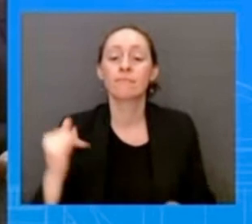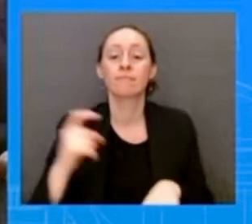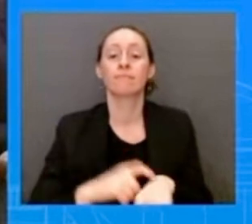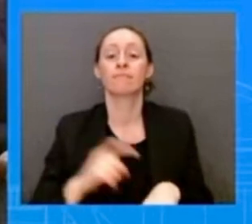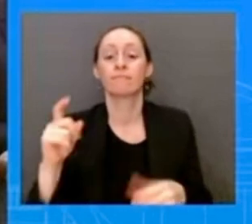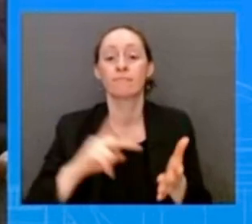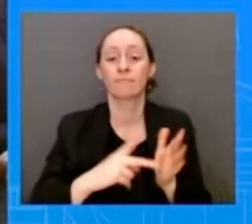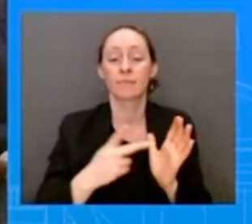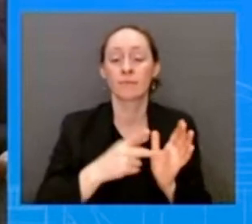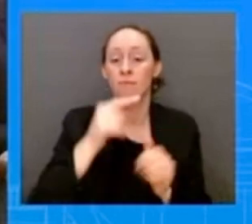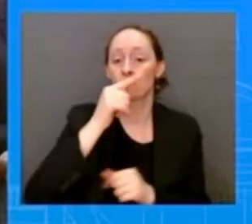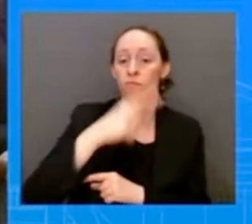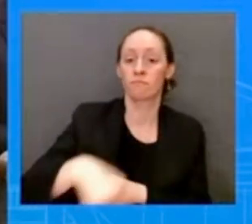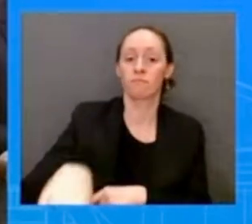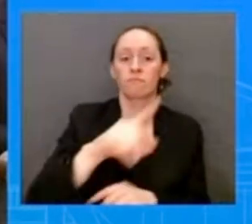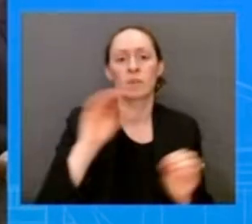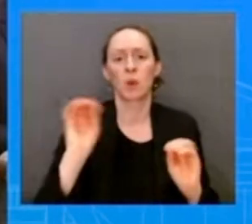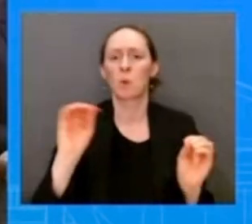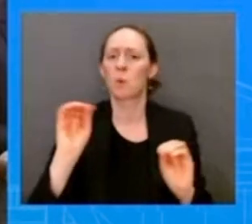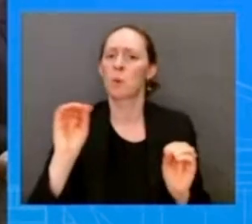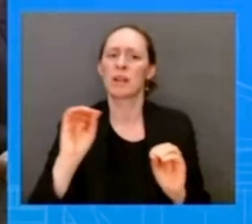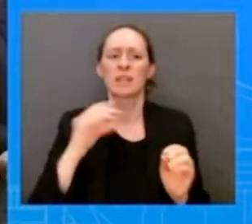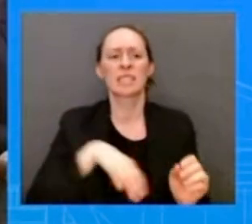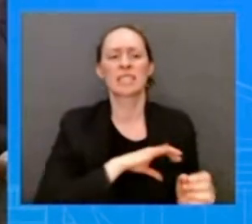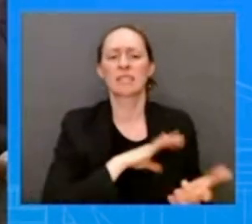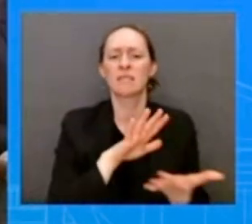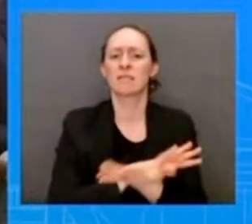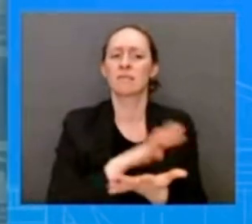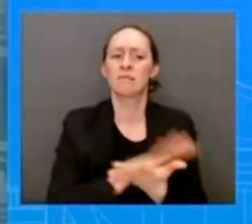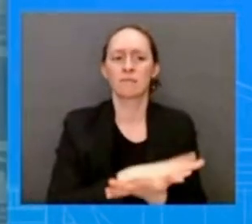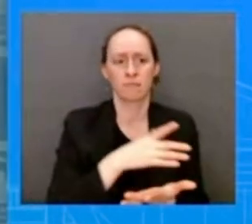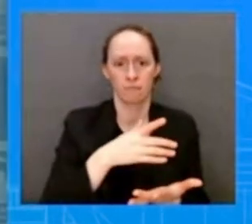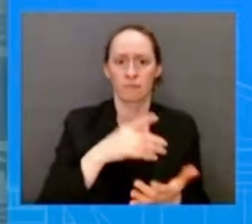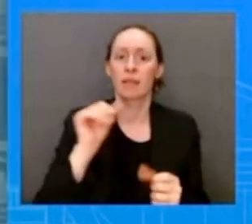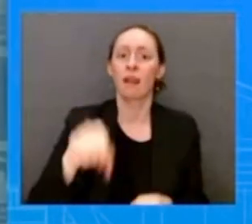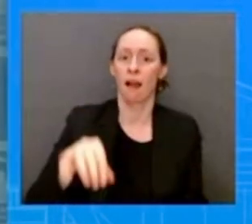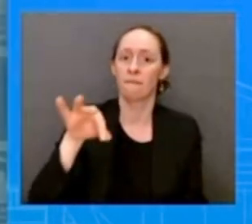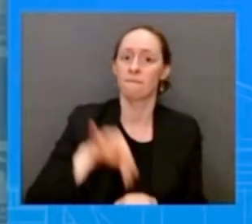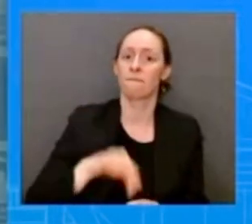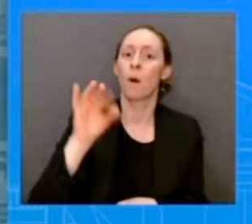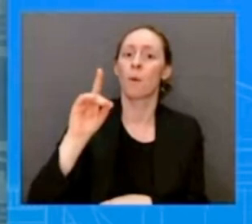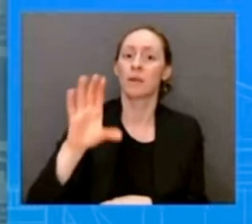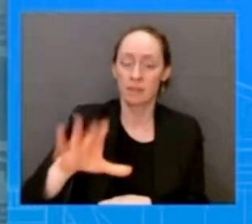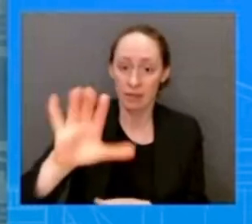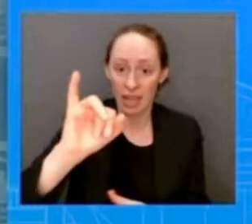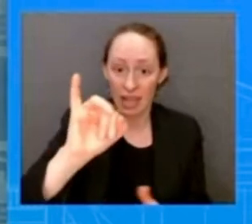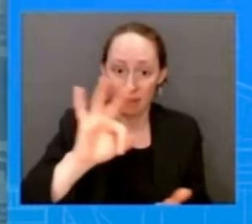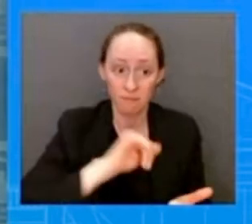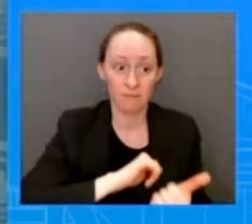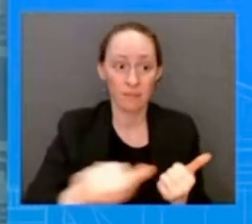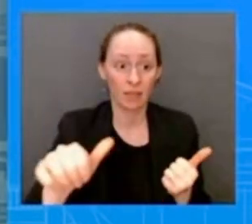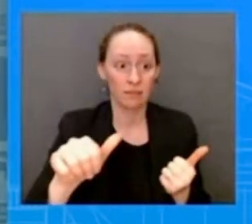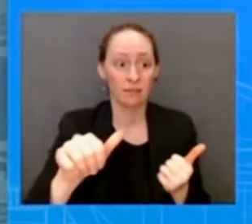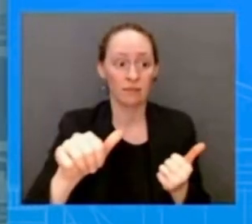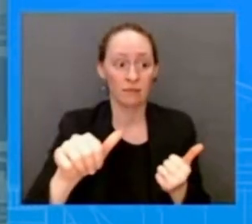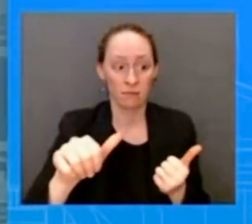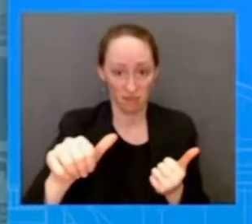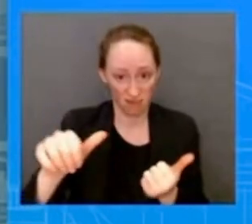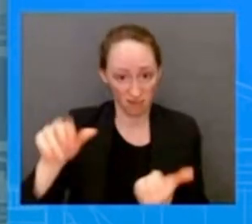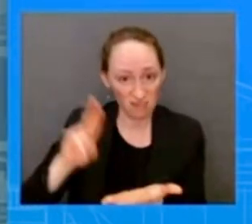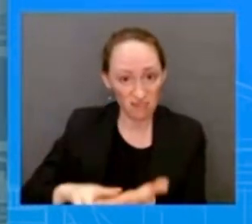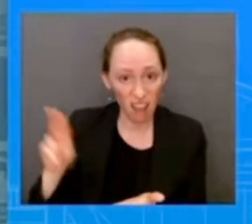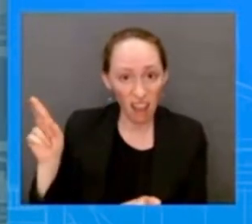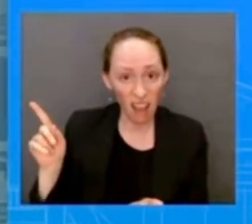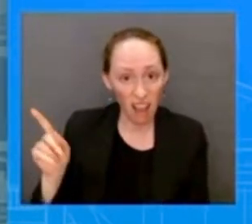passes, the Congress, with the president signing. I can say that the president does not support that.